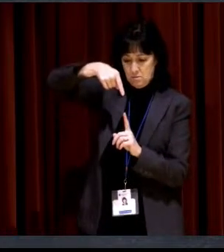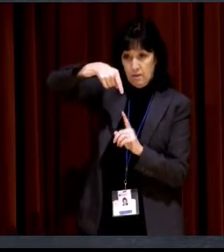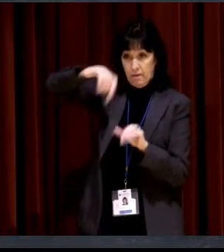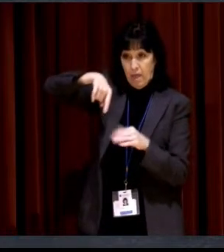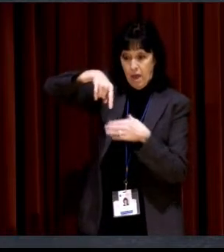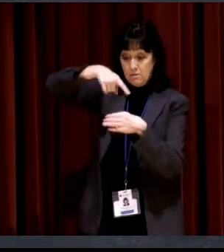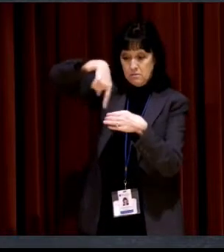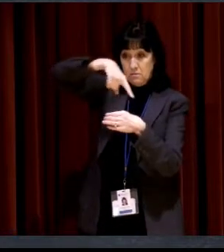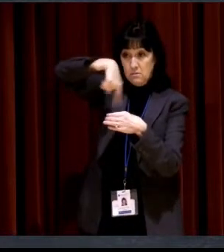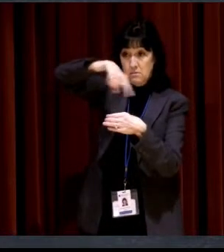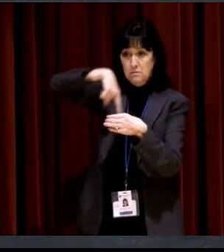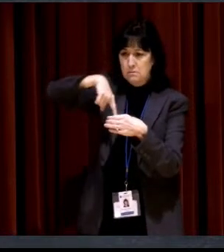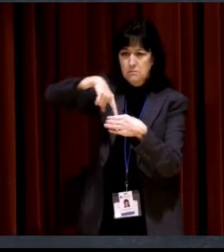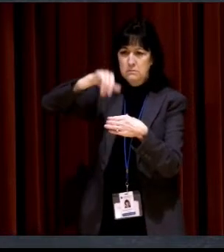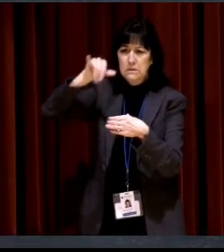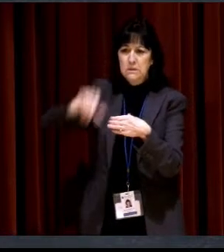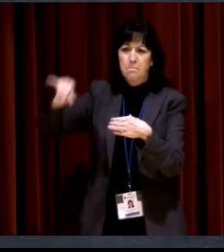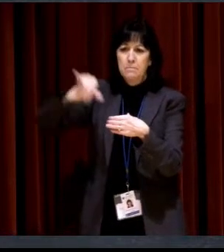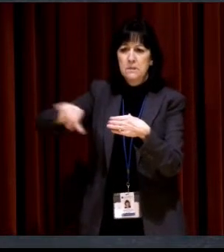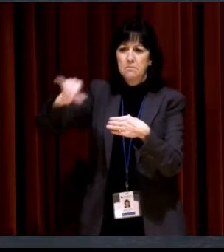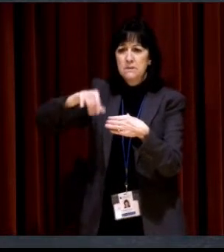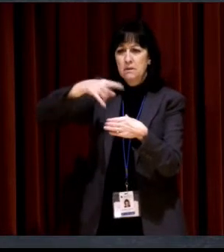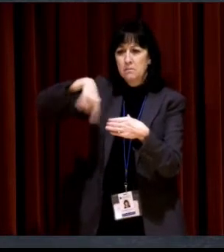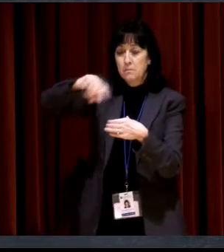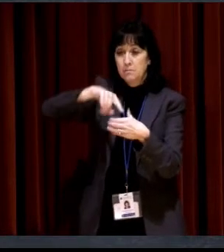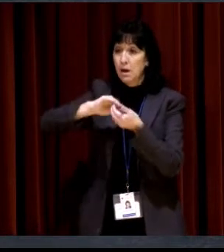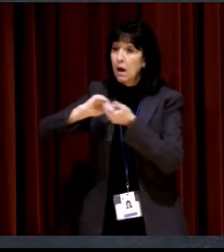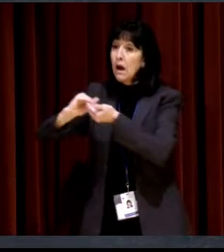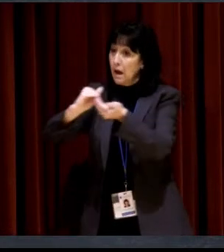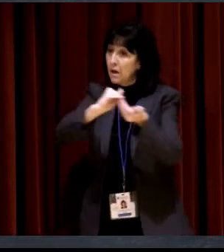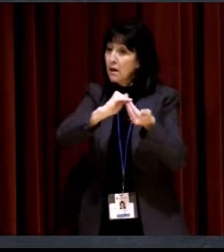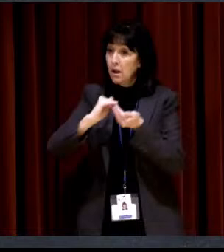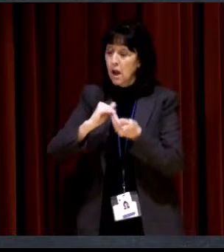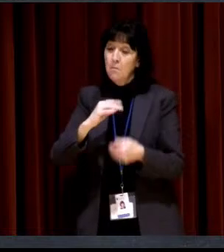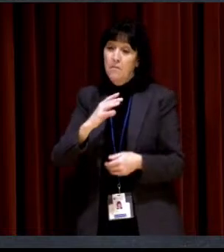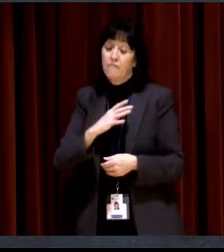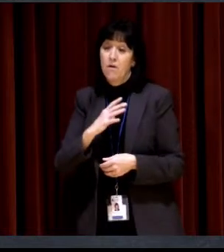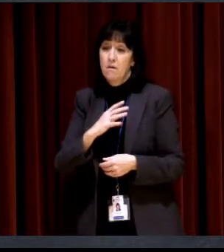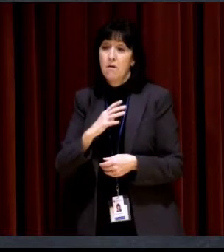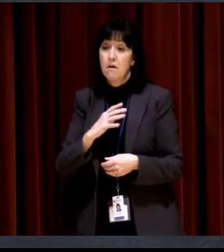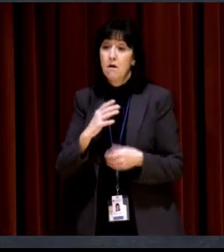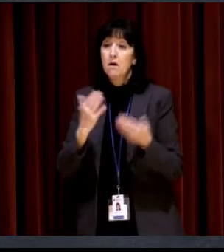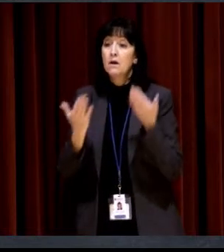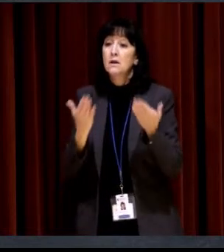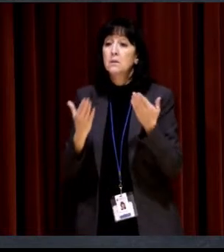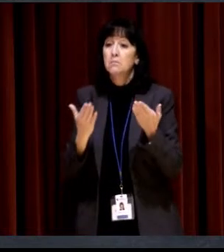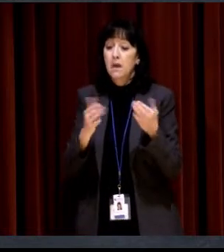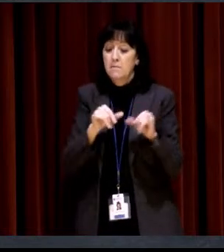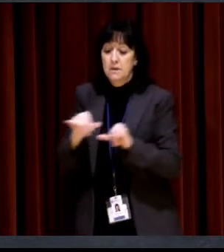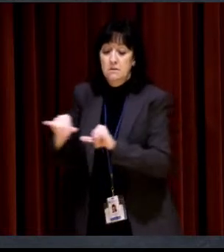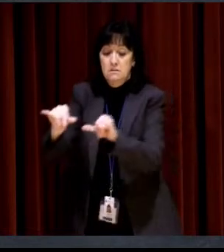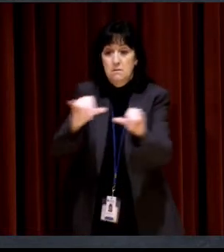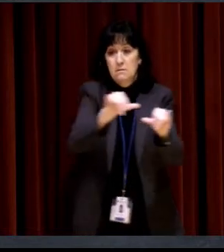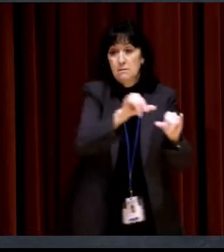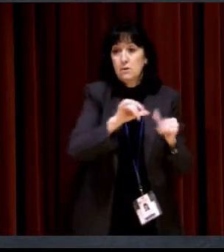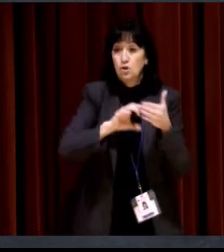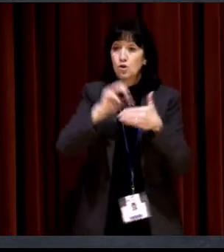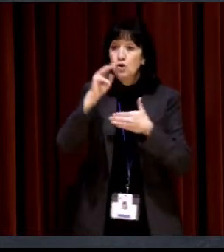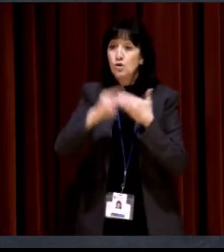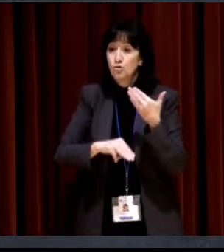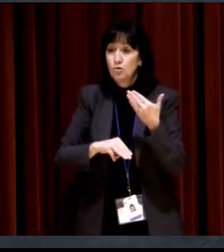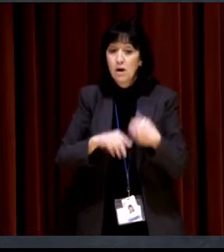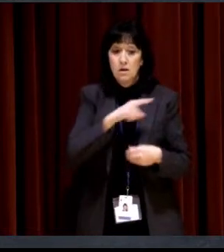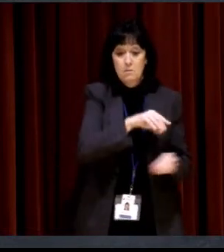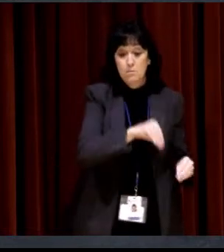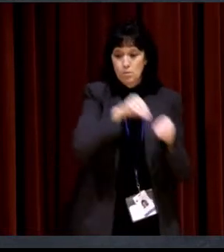city. And while doing the collaborative will help them out as far as having the same curriculum, so when they move from place to place, you know, it's not a